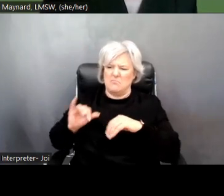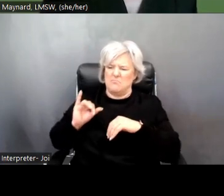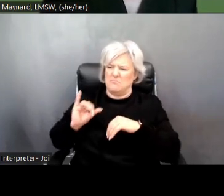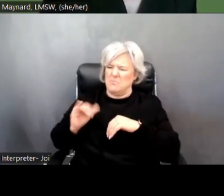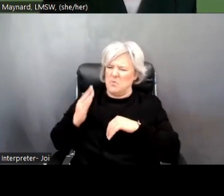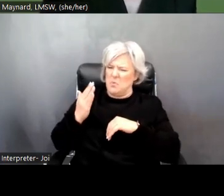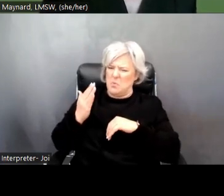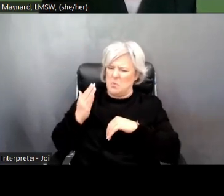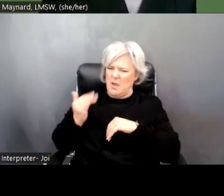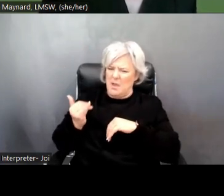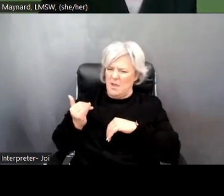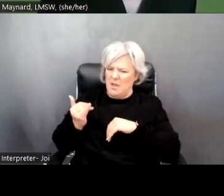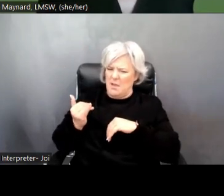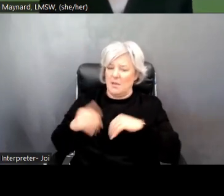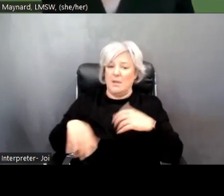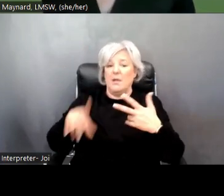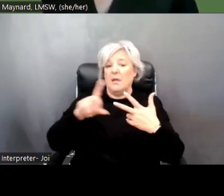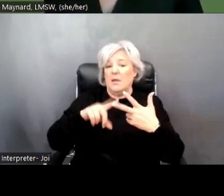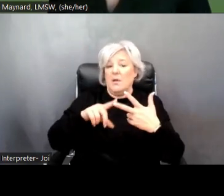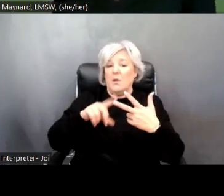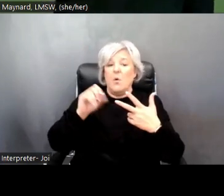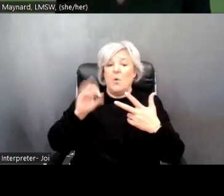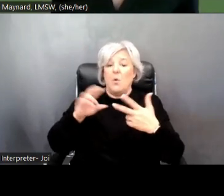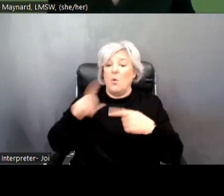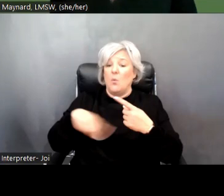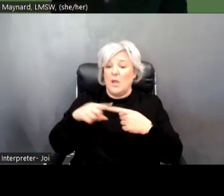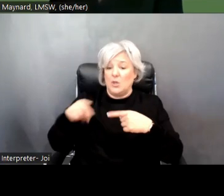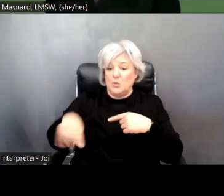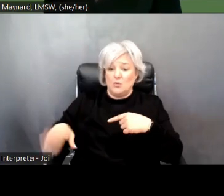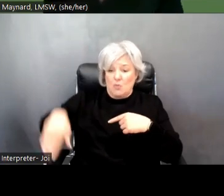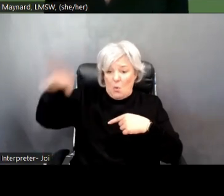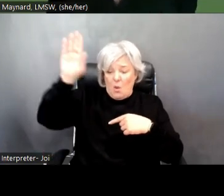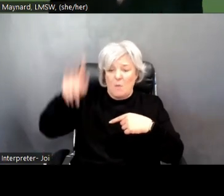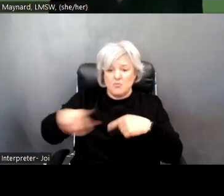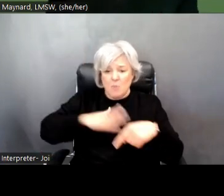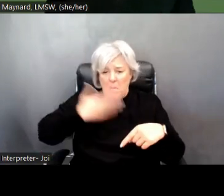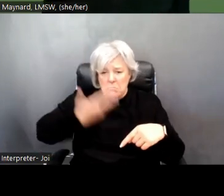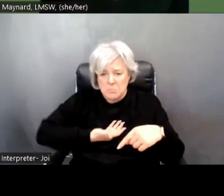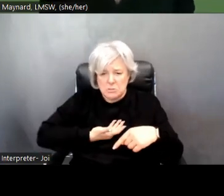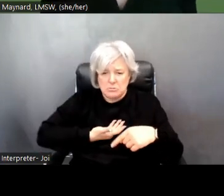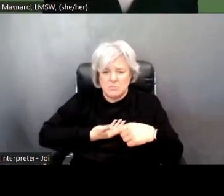childhood? And the other one was, when you were upset as a child, what did you do? What would